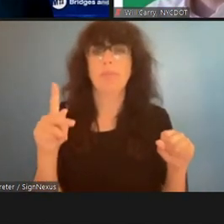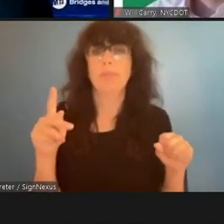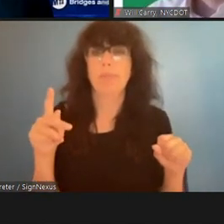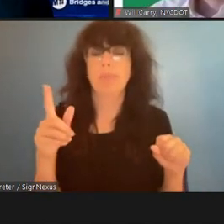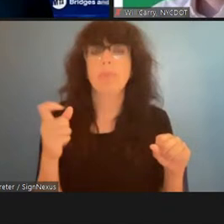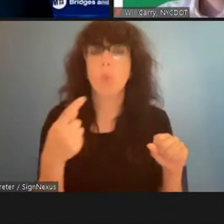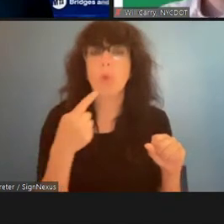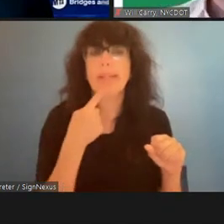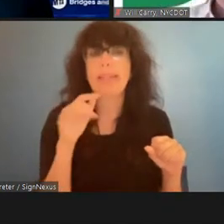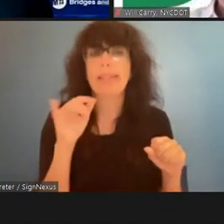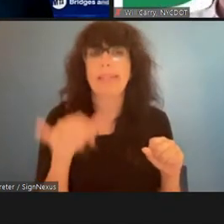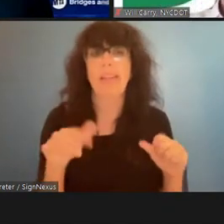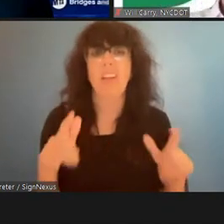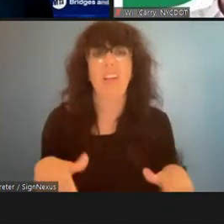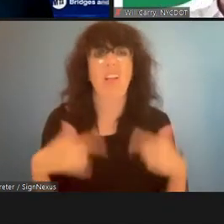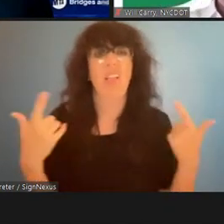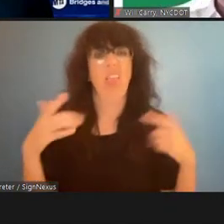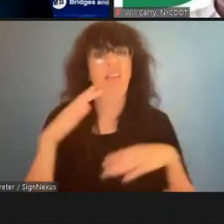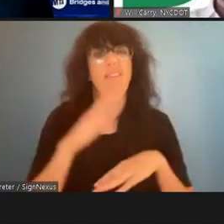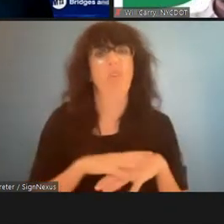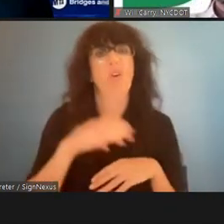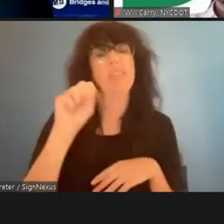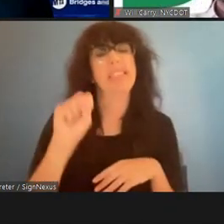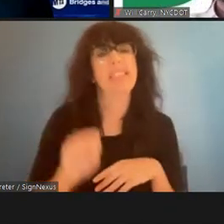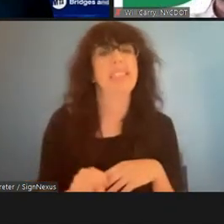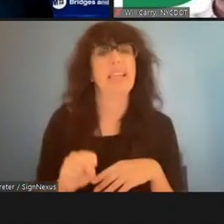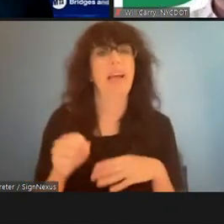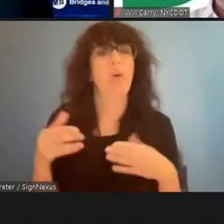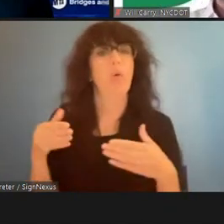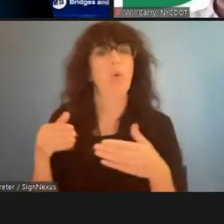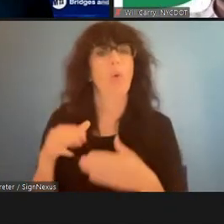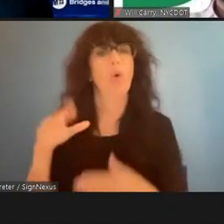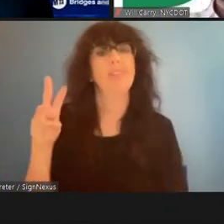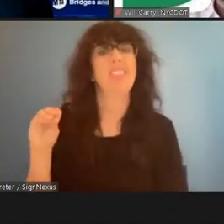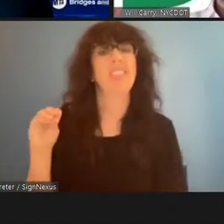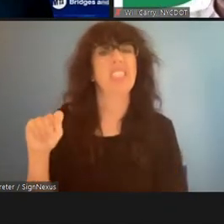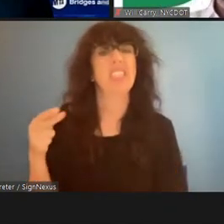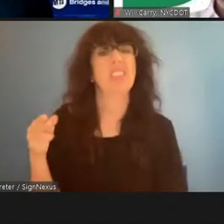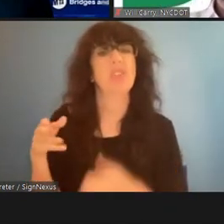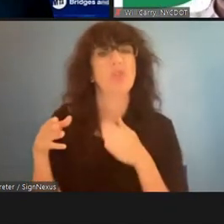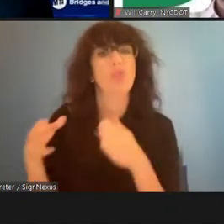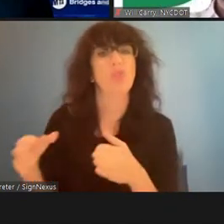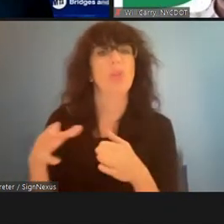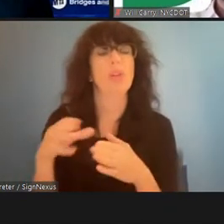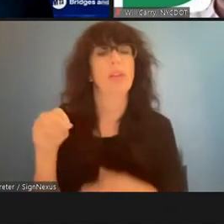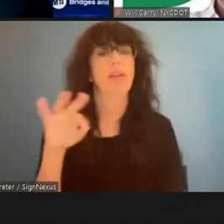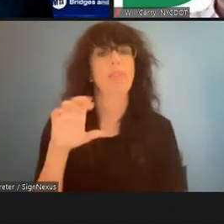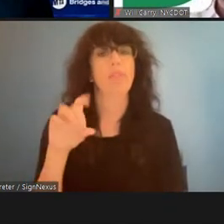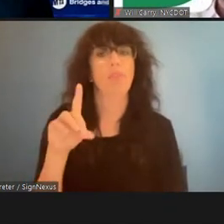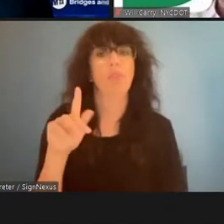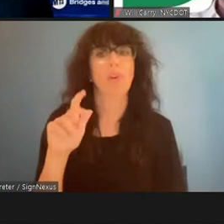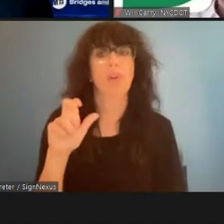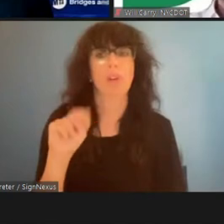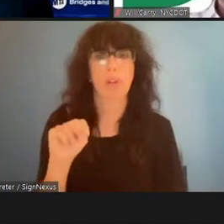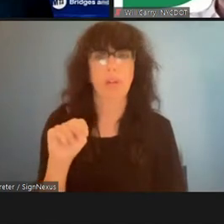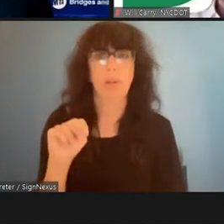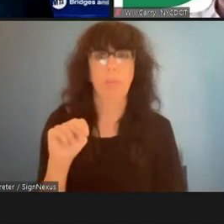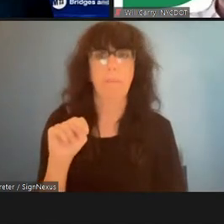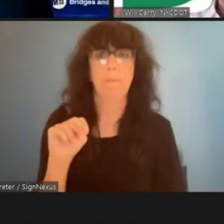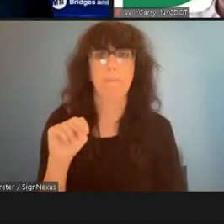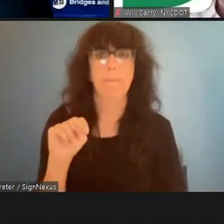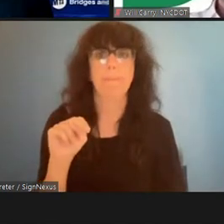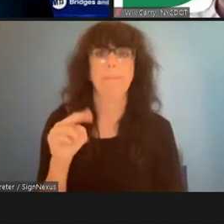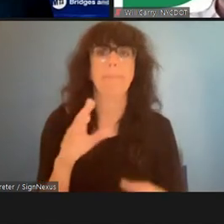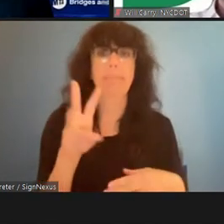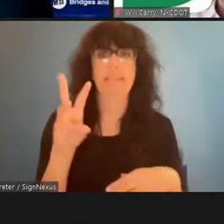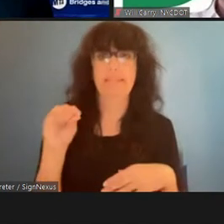say that i live on the south end corner of 60th street and freedom place between well 16th street between